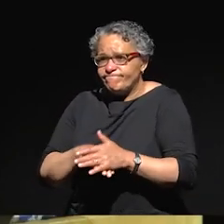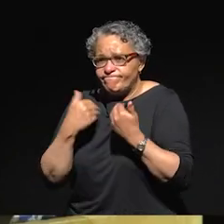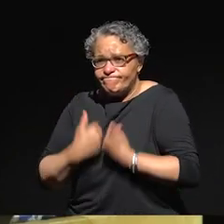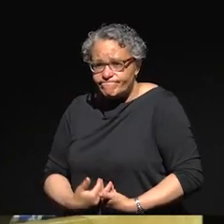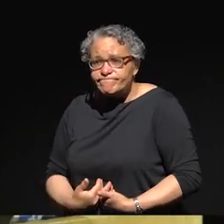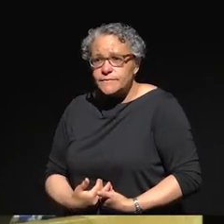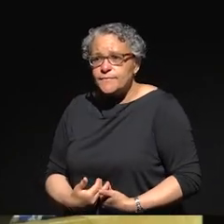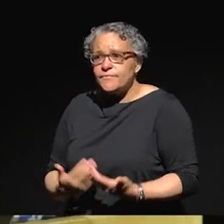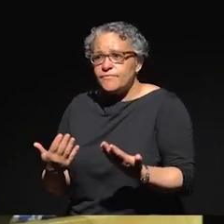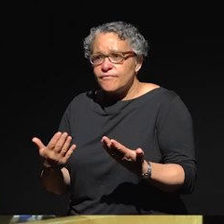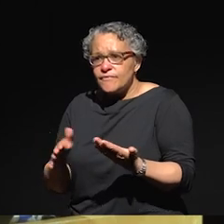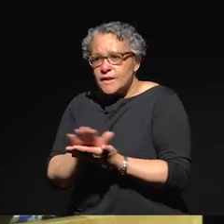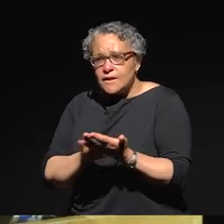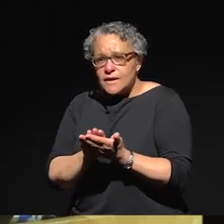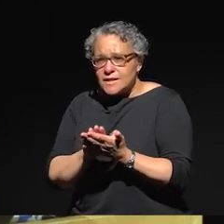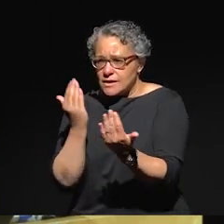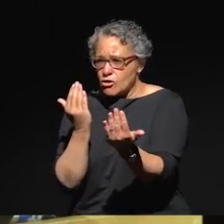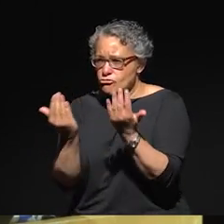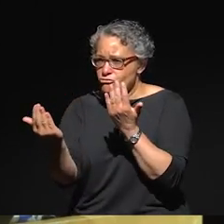it sets up a contrast between